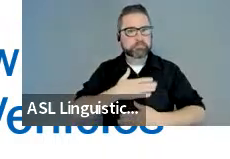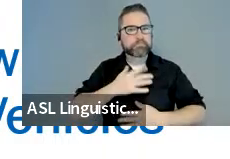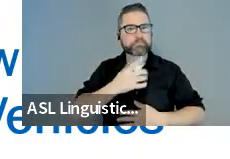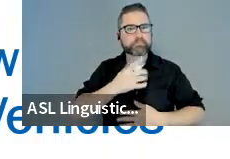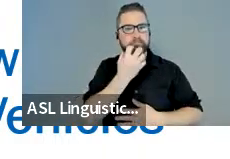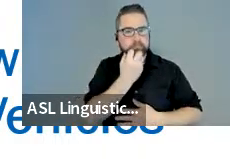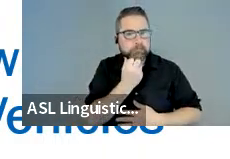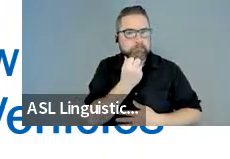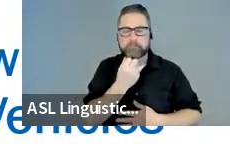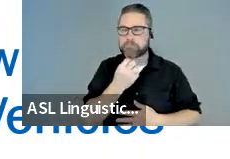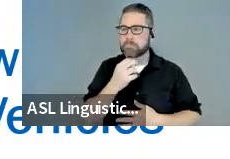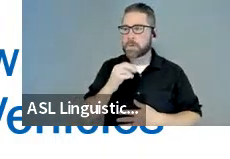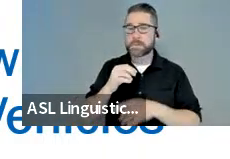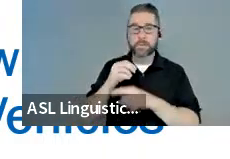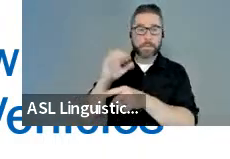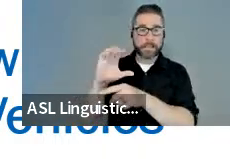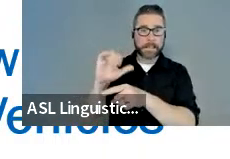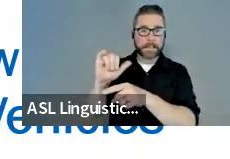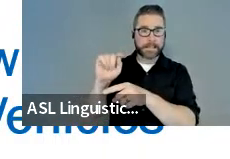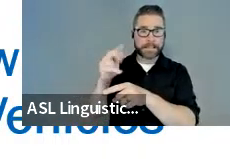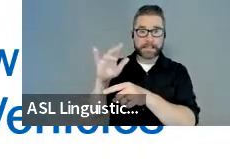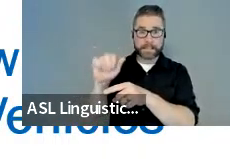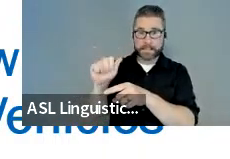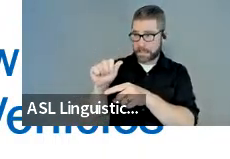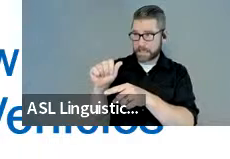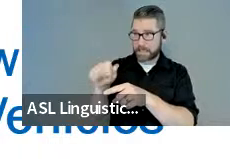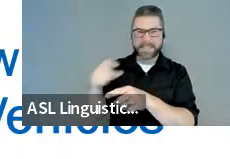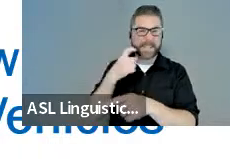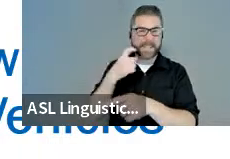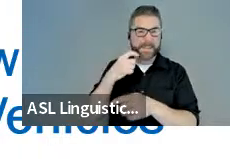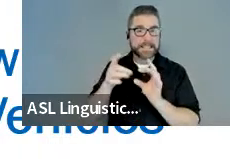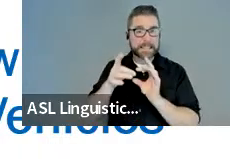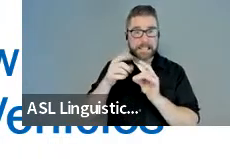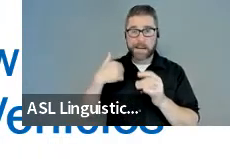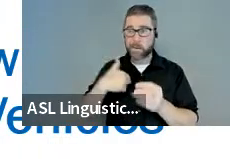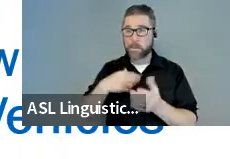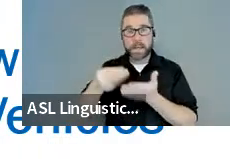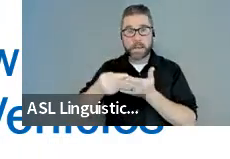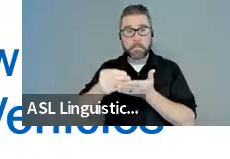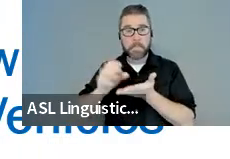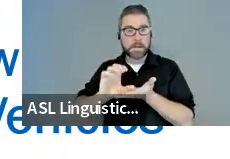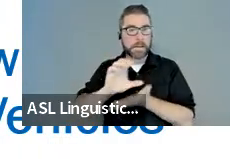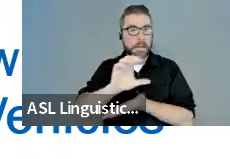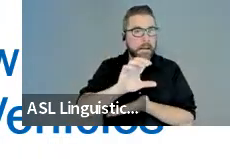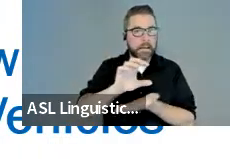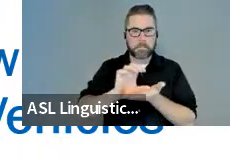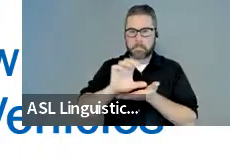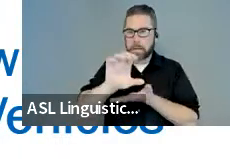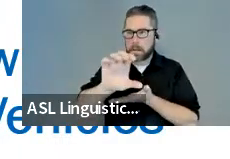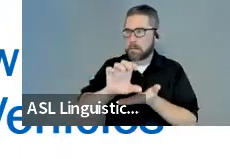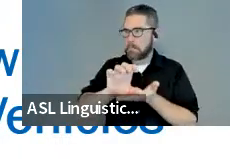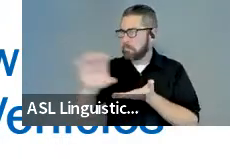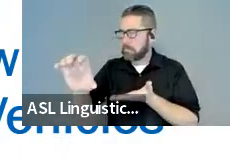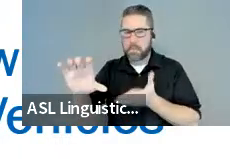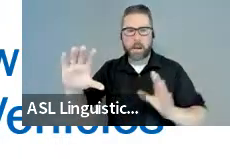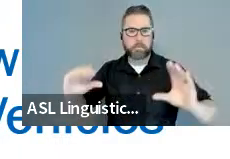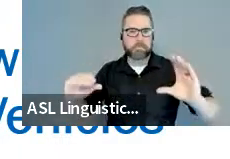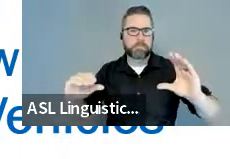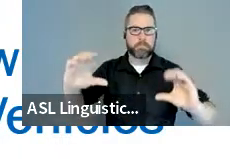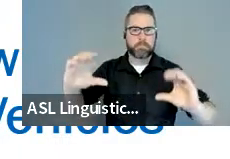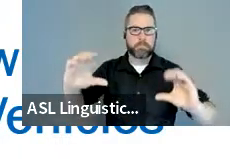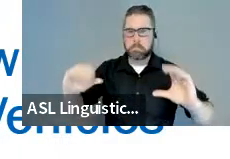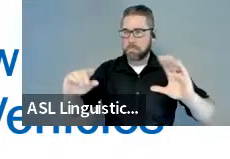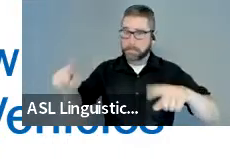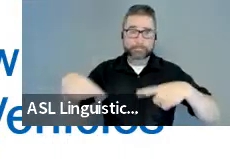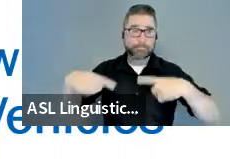We'll probably be shifting funds more than this one time, right? We've already done it 3 times, I think, or maybe a couple more. in the past few